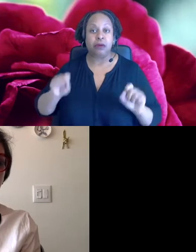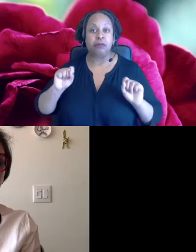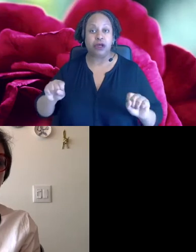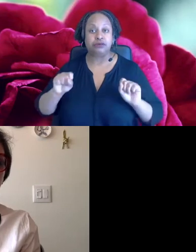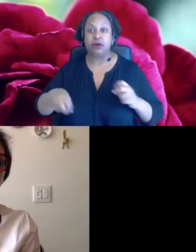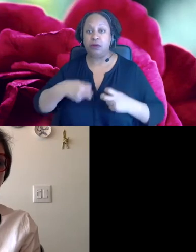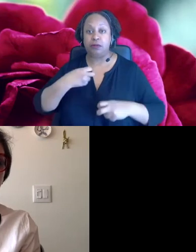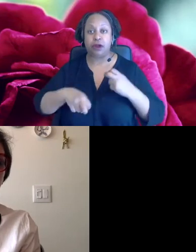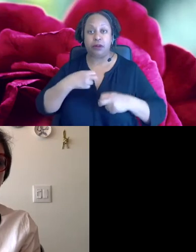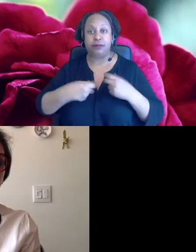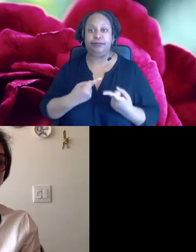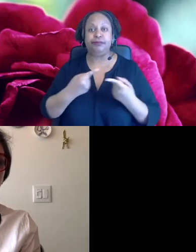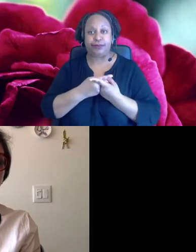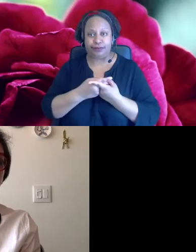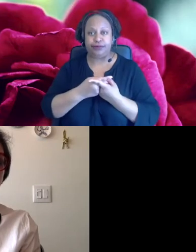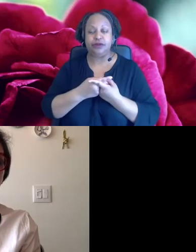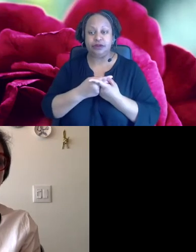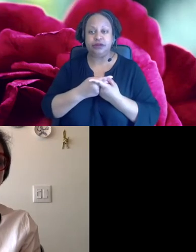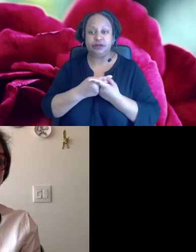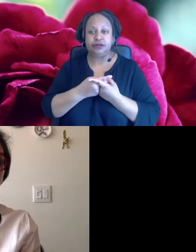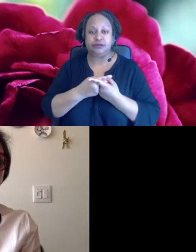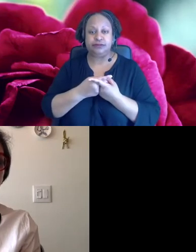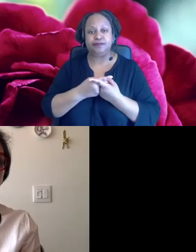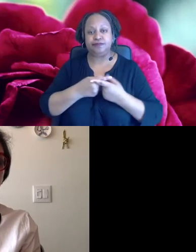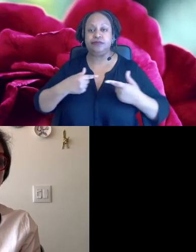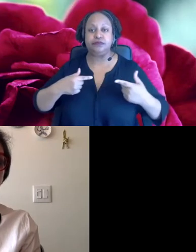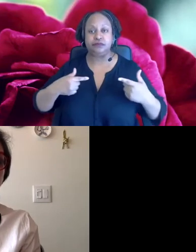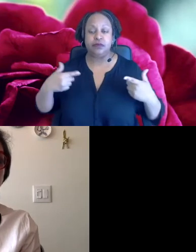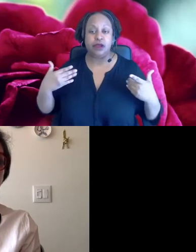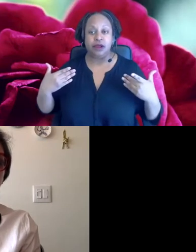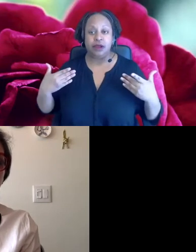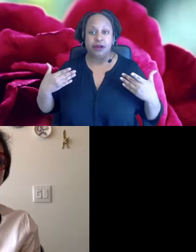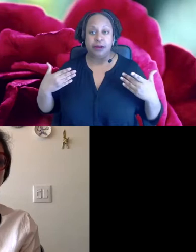problem is, and it may not be in this